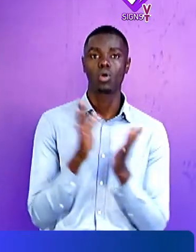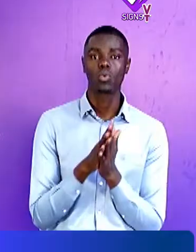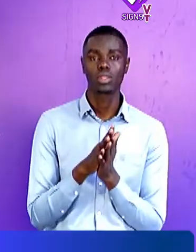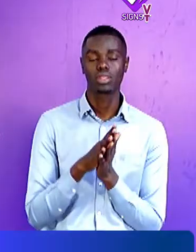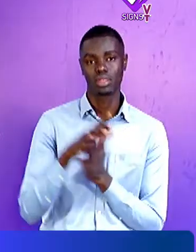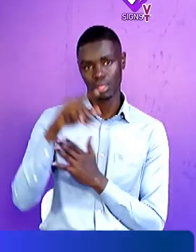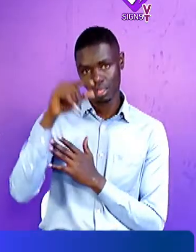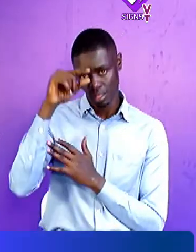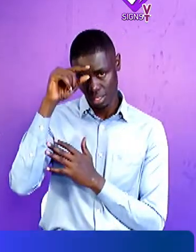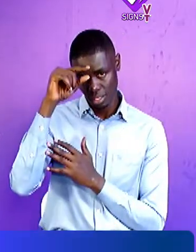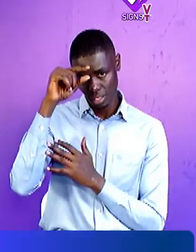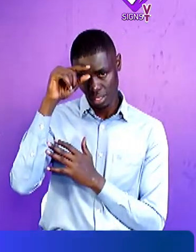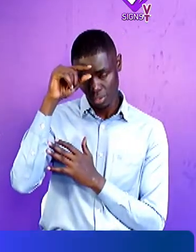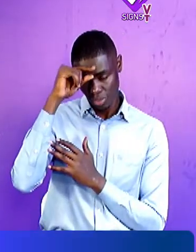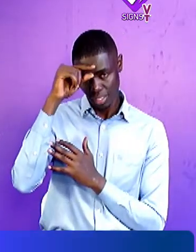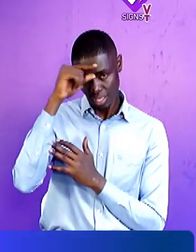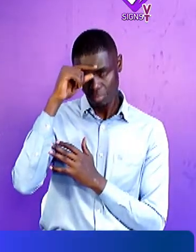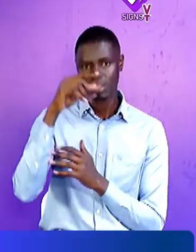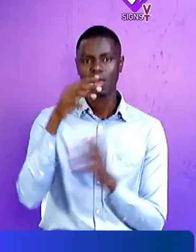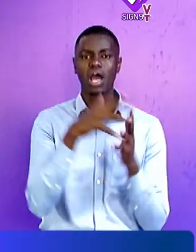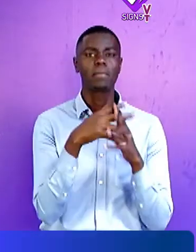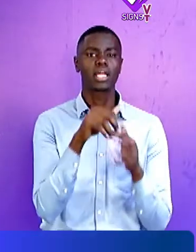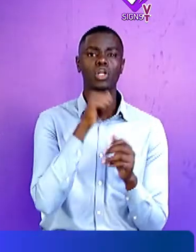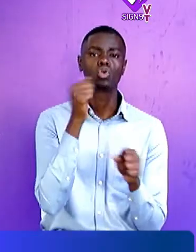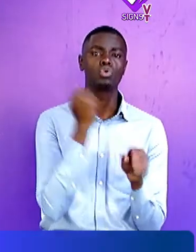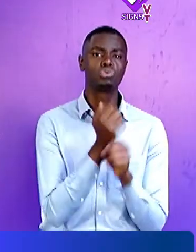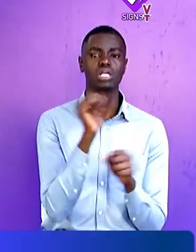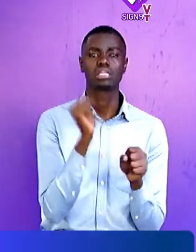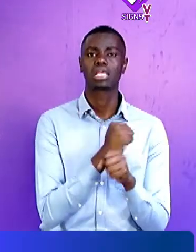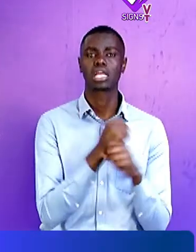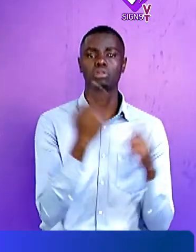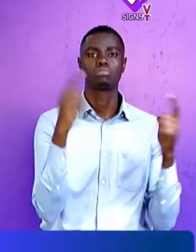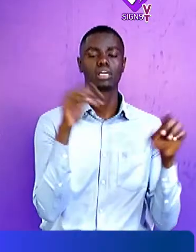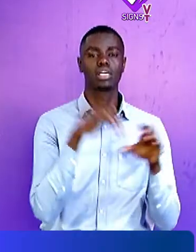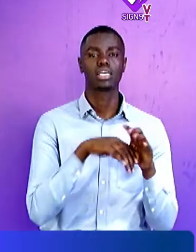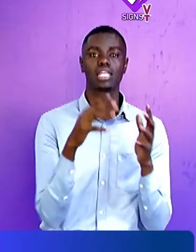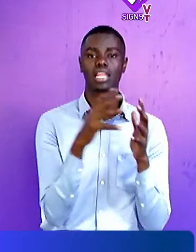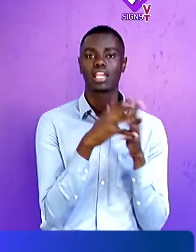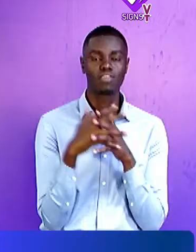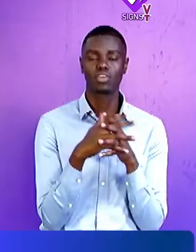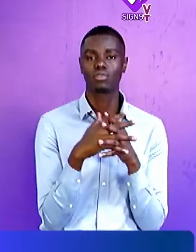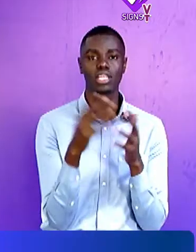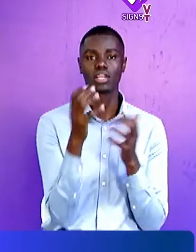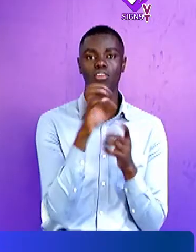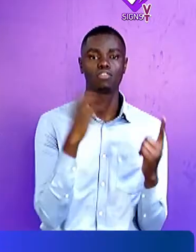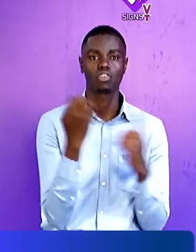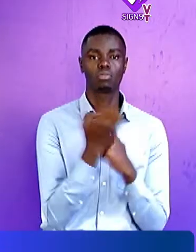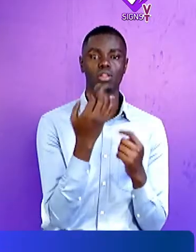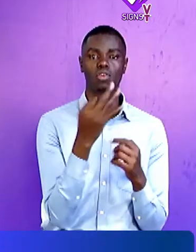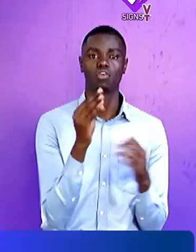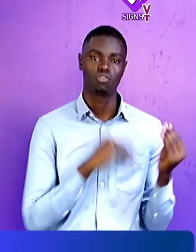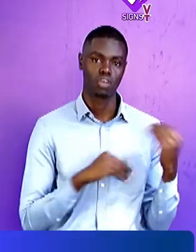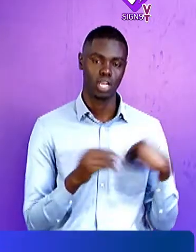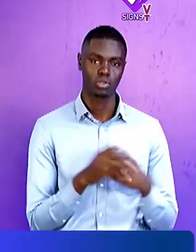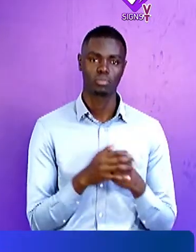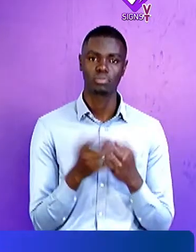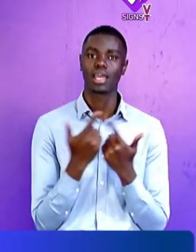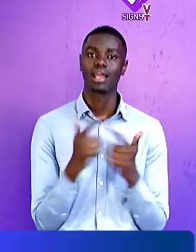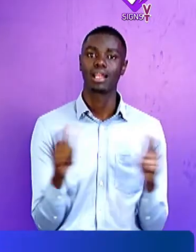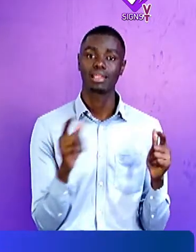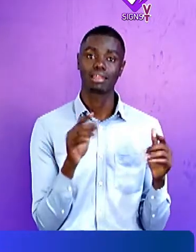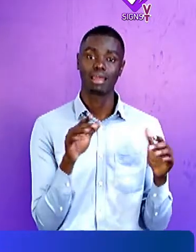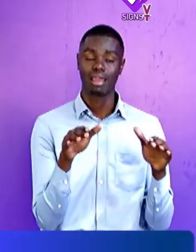banks. Americans don't do that. Americans. So Americans cannot thrive in an environment of corruption. So let Americans wait